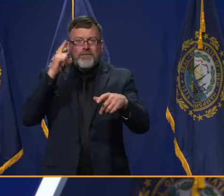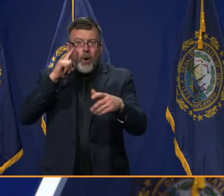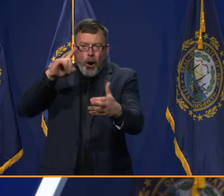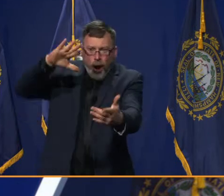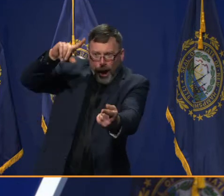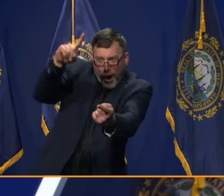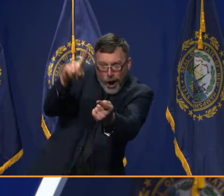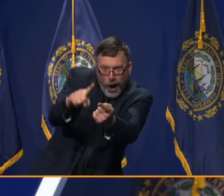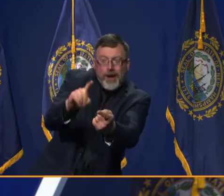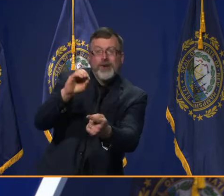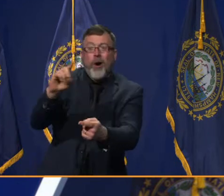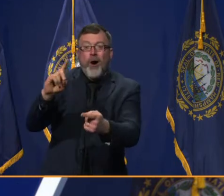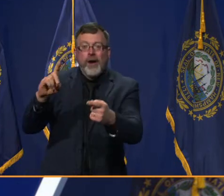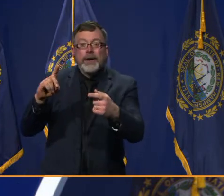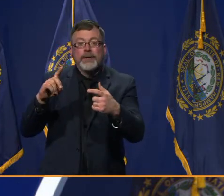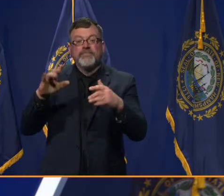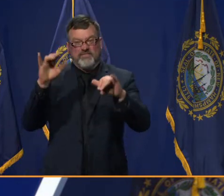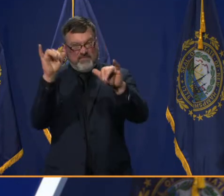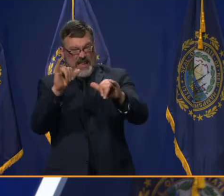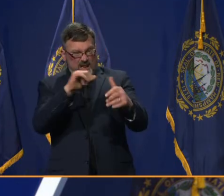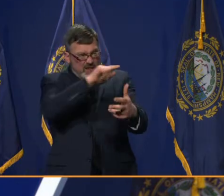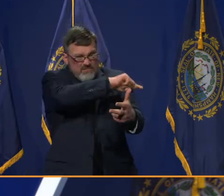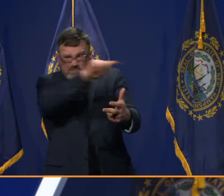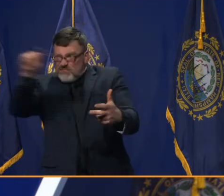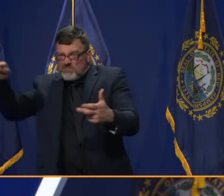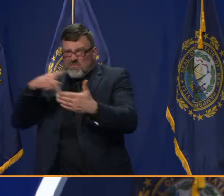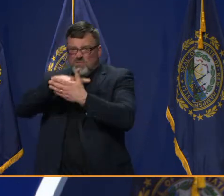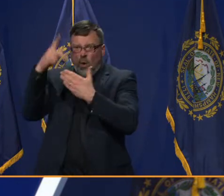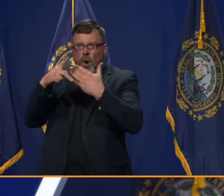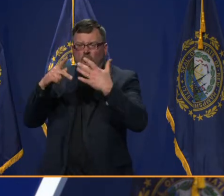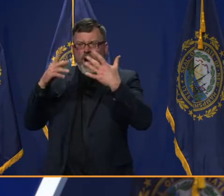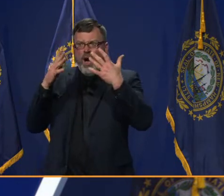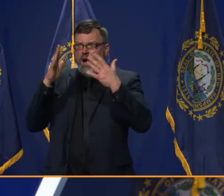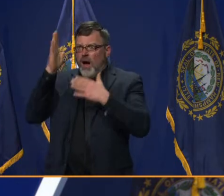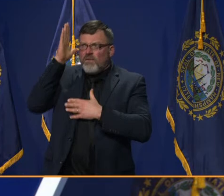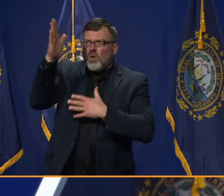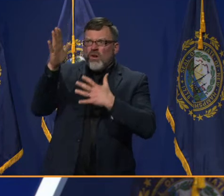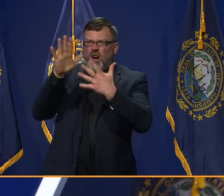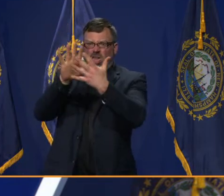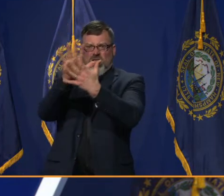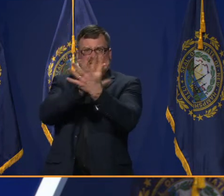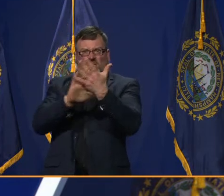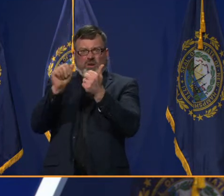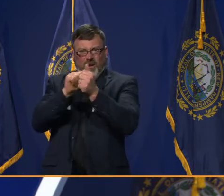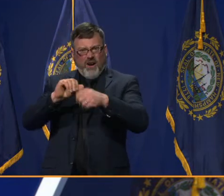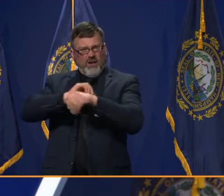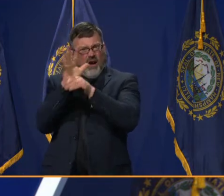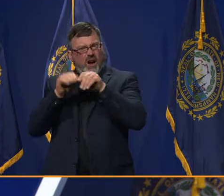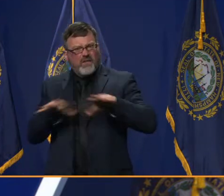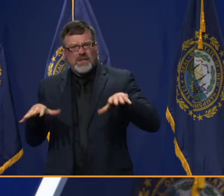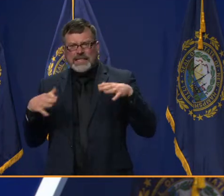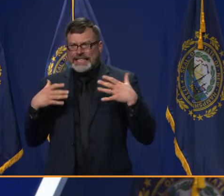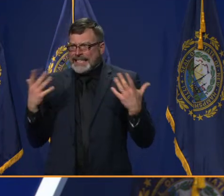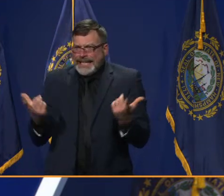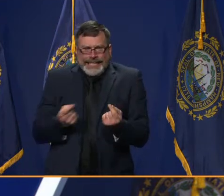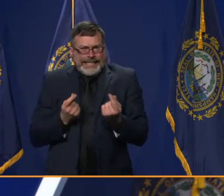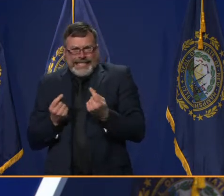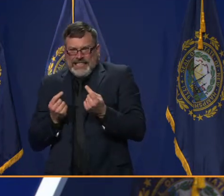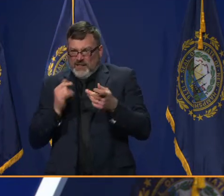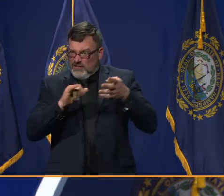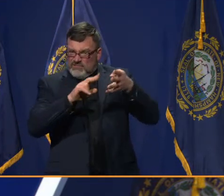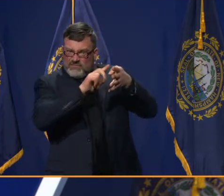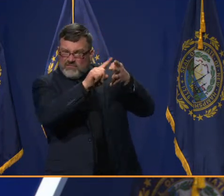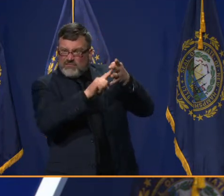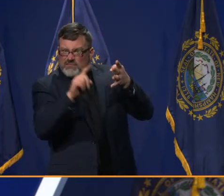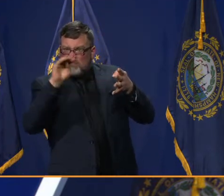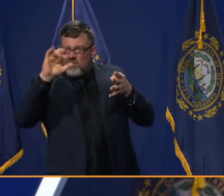programs, it became very cloudy as the impact of this virus became apparent right around those first 2 weeks in March. And we knew it was going to